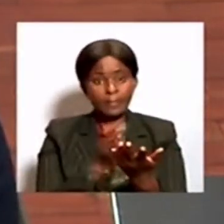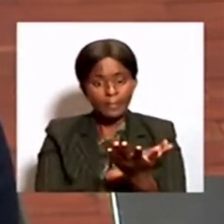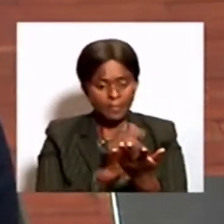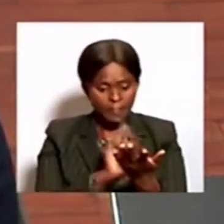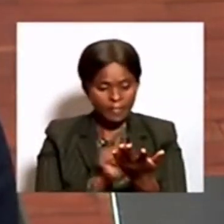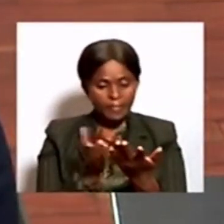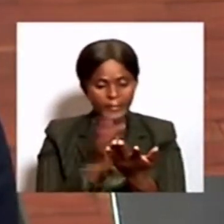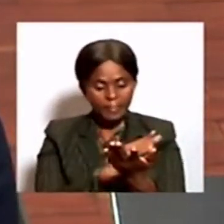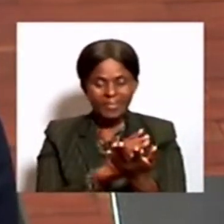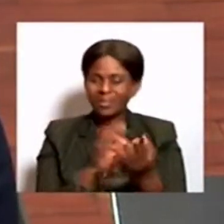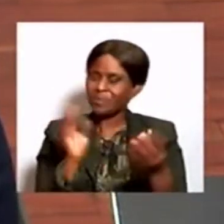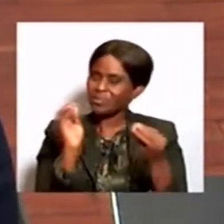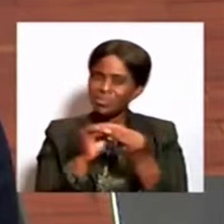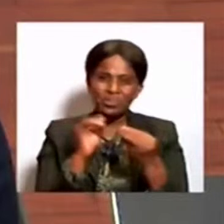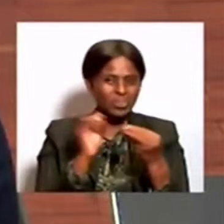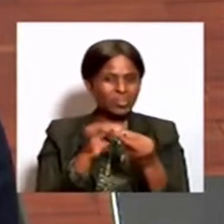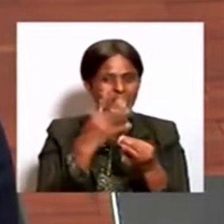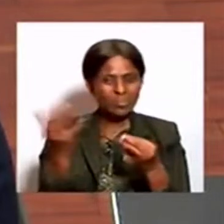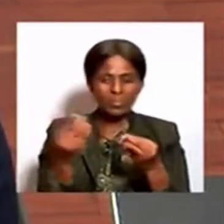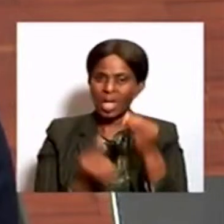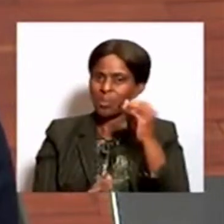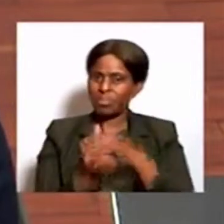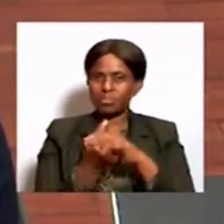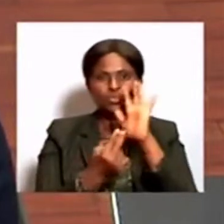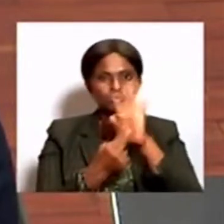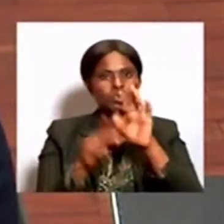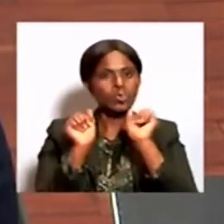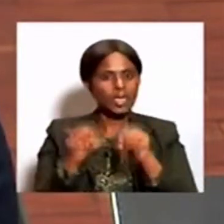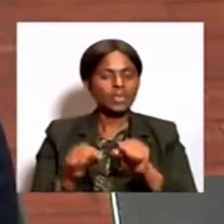a lot of things would have come out.